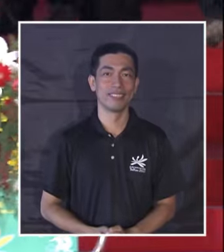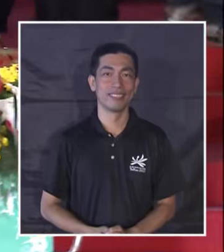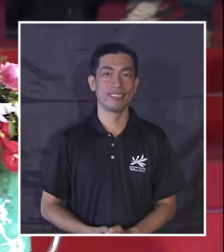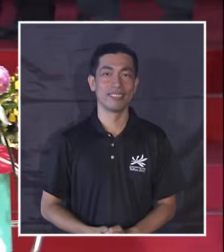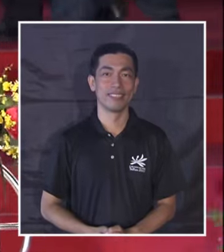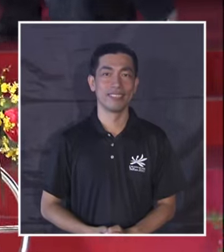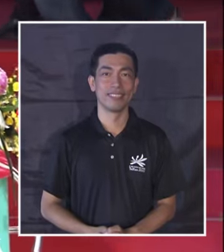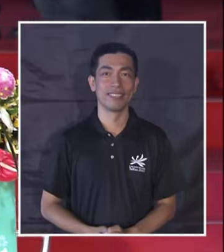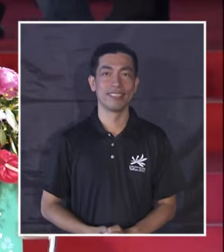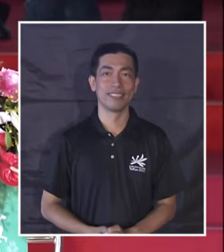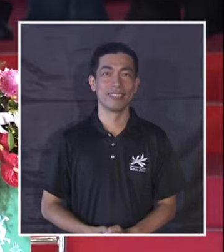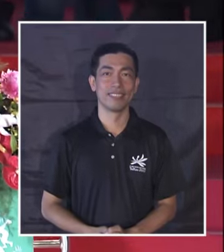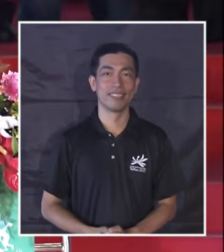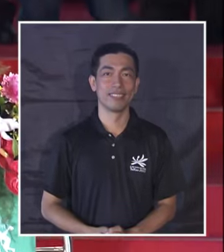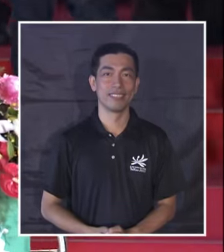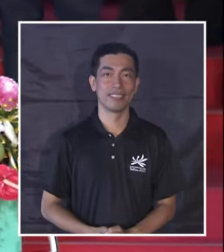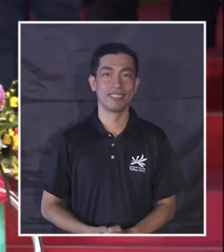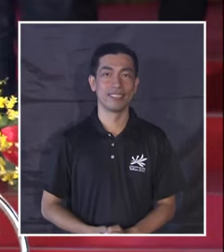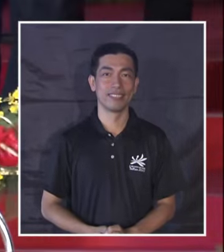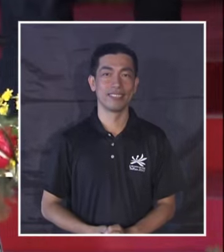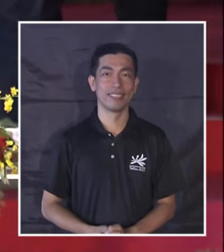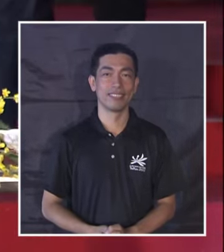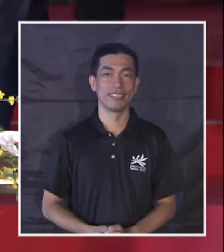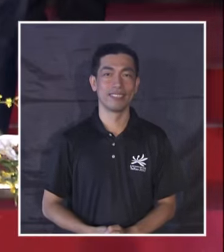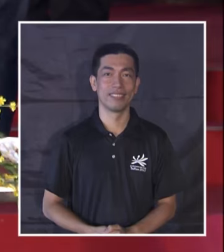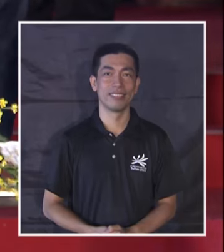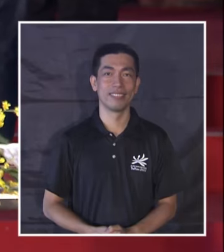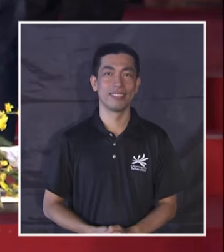has a few remarks for us.